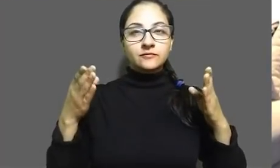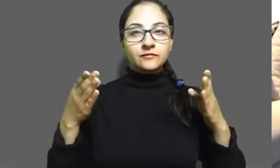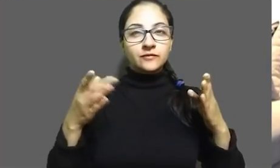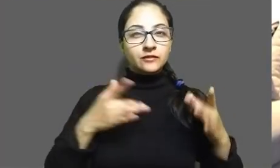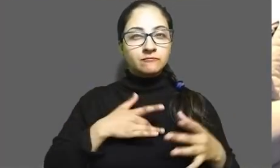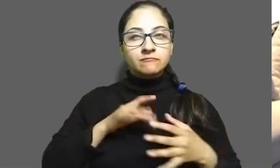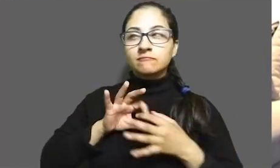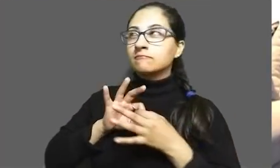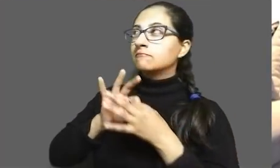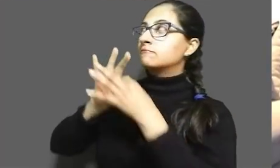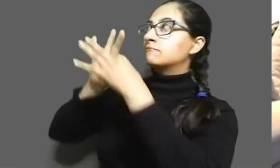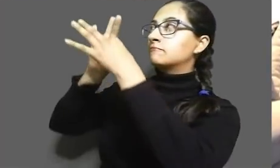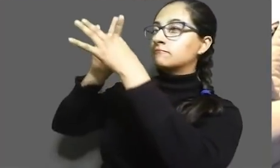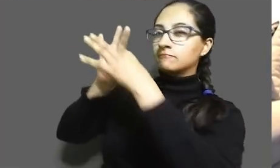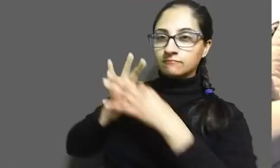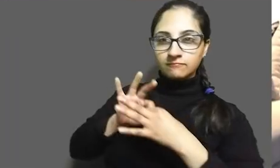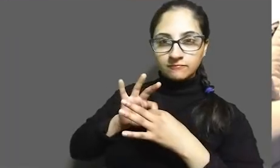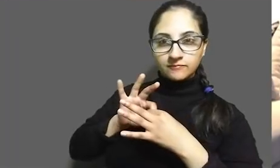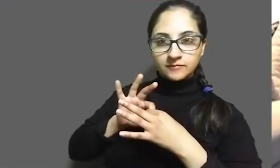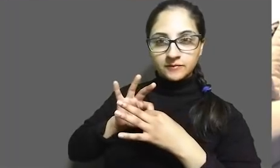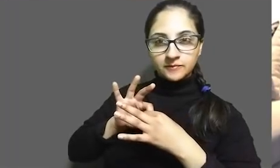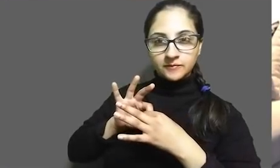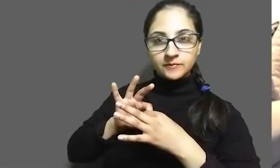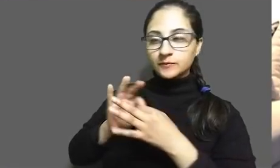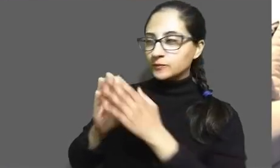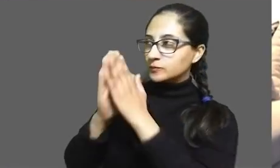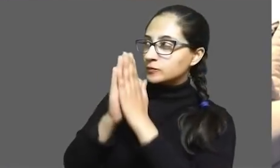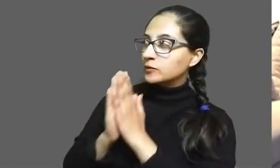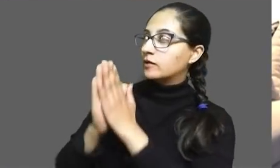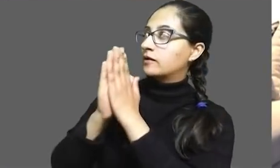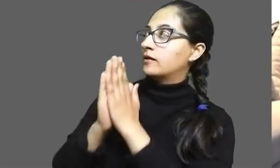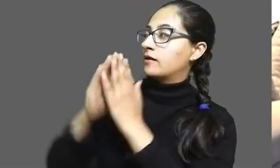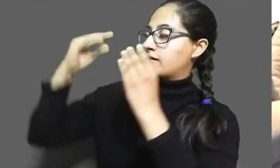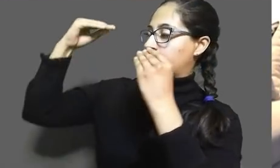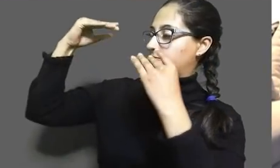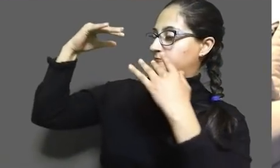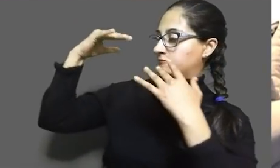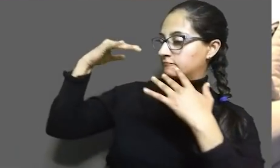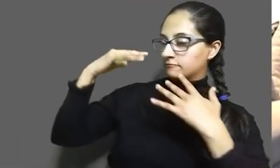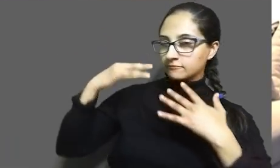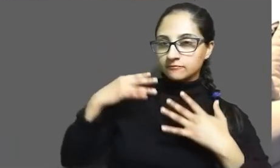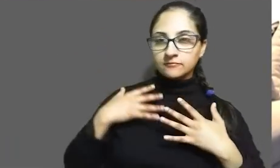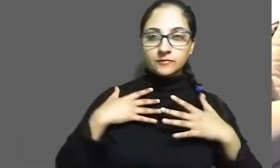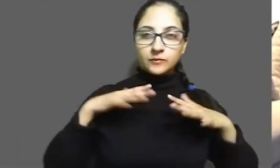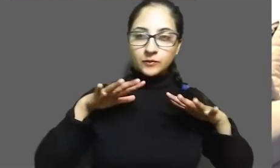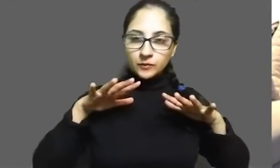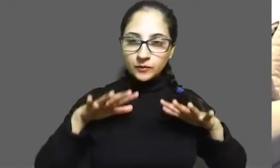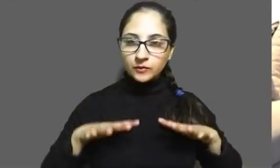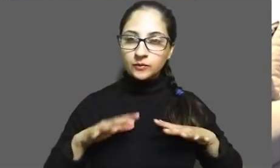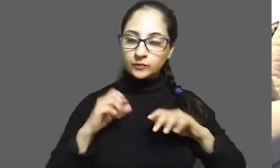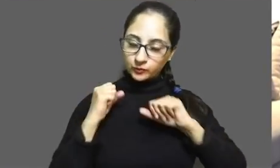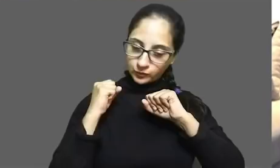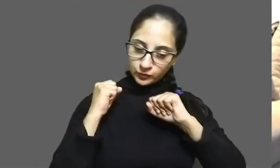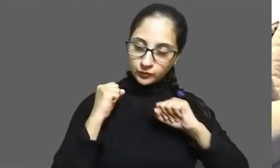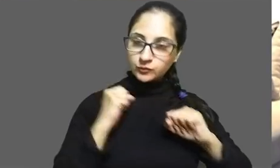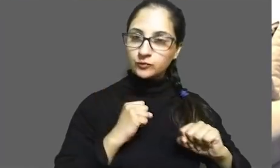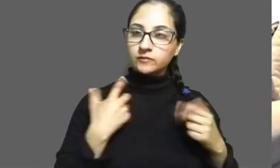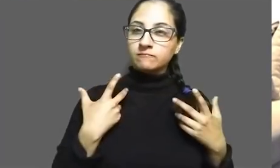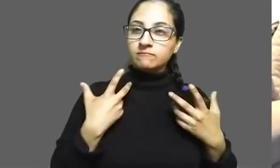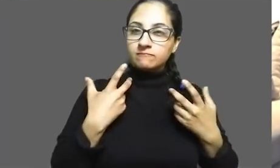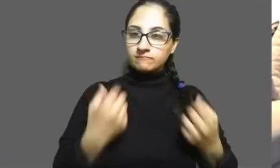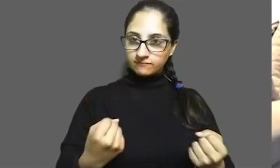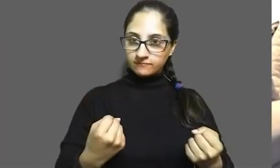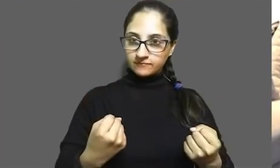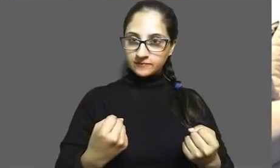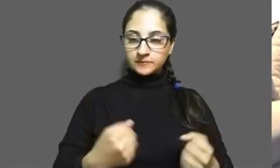Nonetheless, we can continue to offer our prayers at home with pure niyat, with full engagement of the